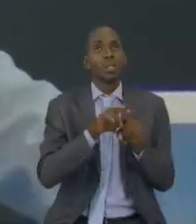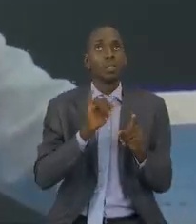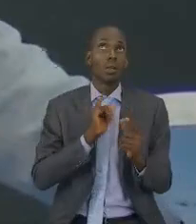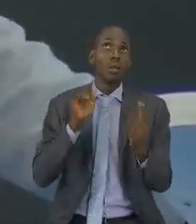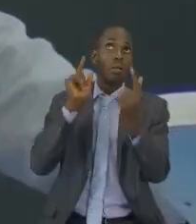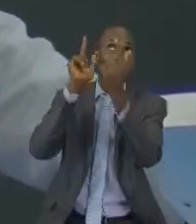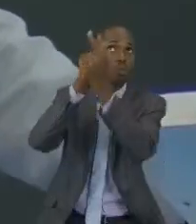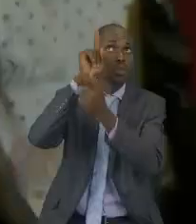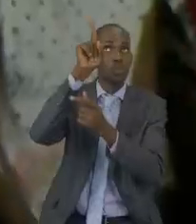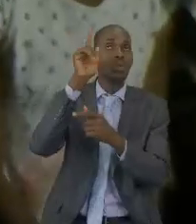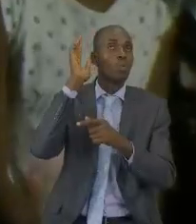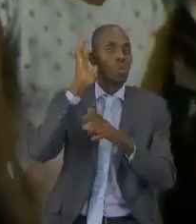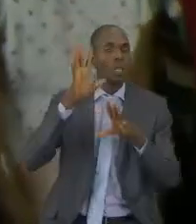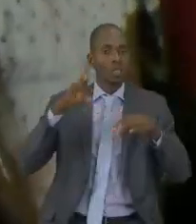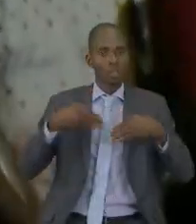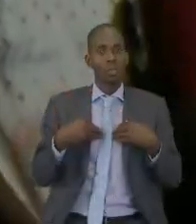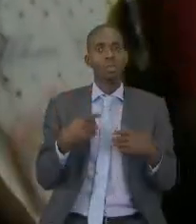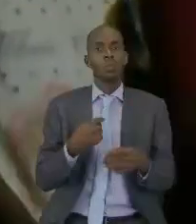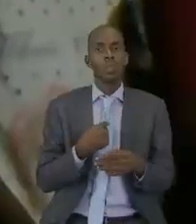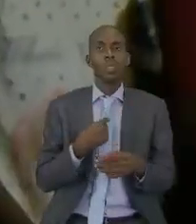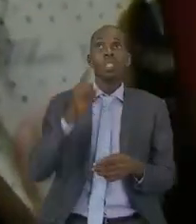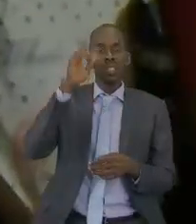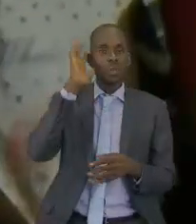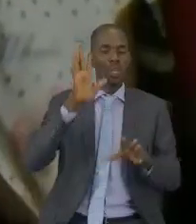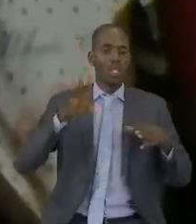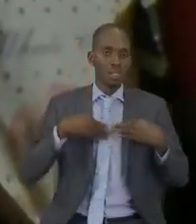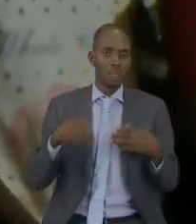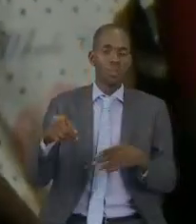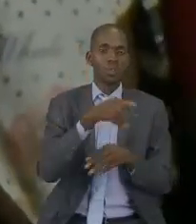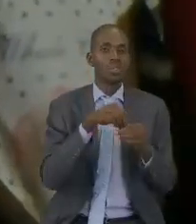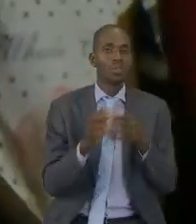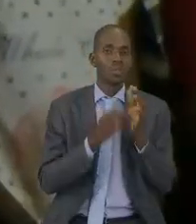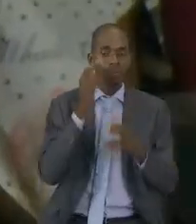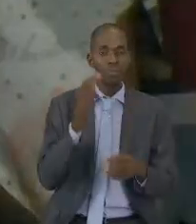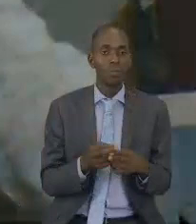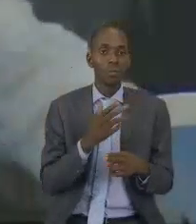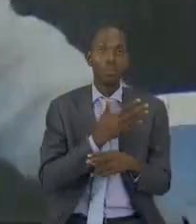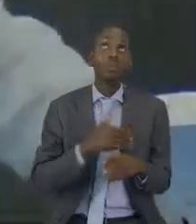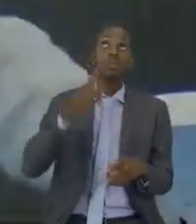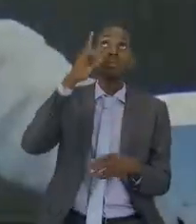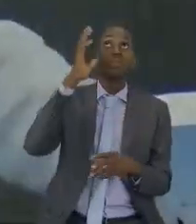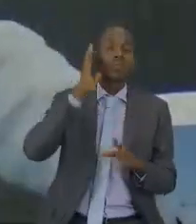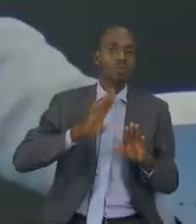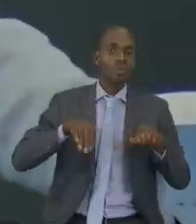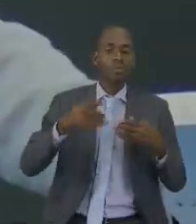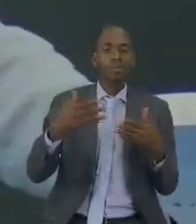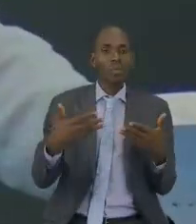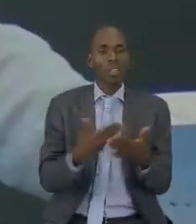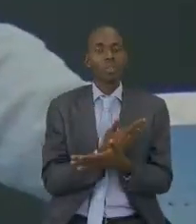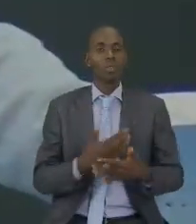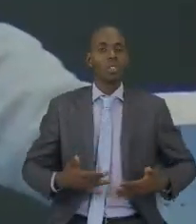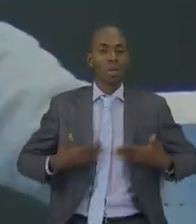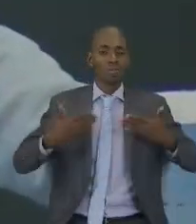will accept you. I said he will accept you. And then he will give you a new life,